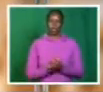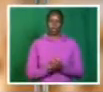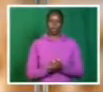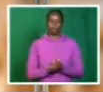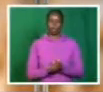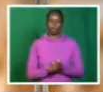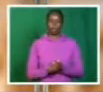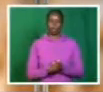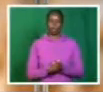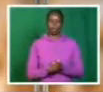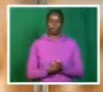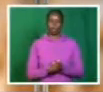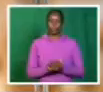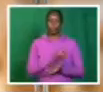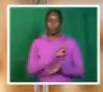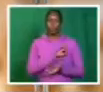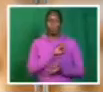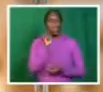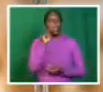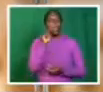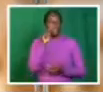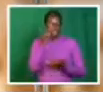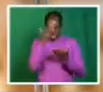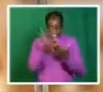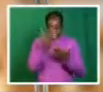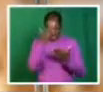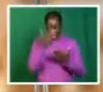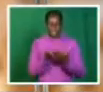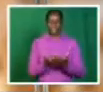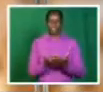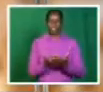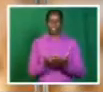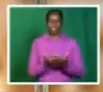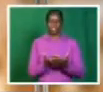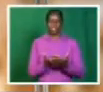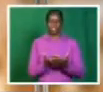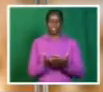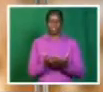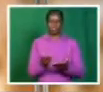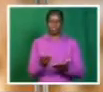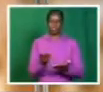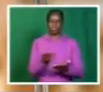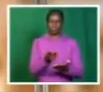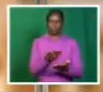Okay, why do we need to learn this concept of